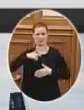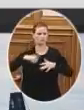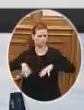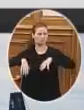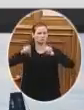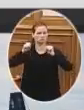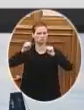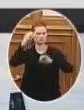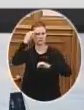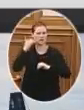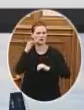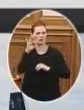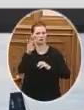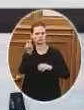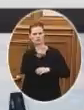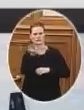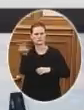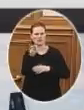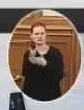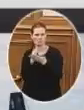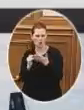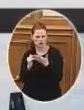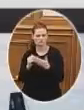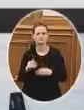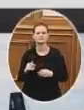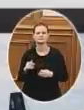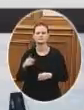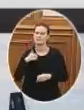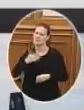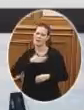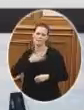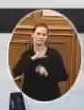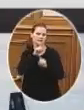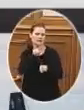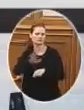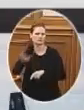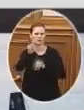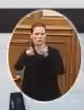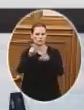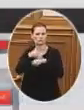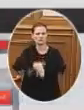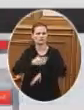primary point person for the city. And then I would be happy to have questions and answers.